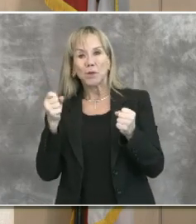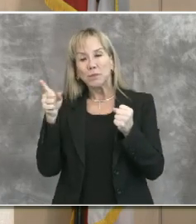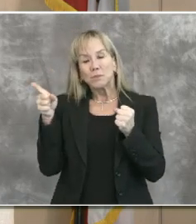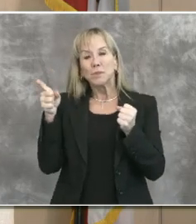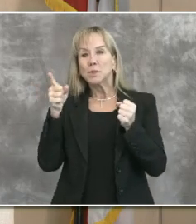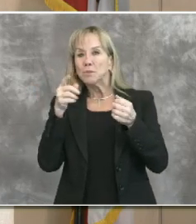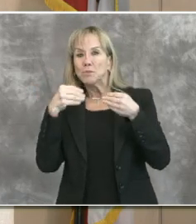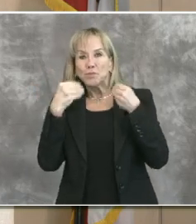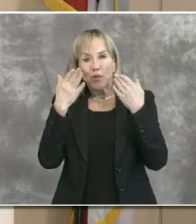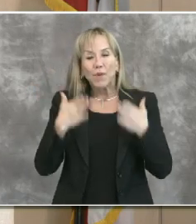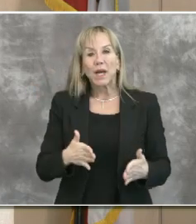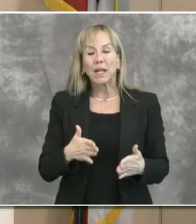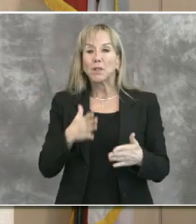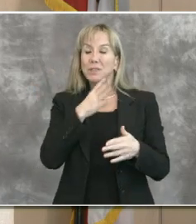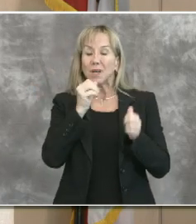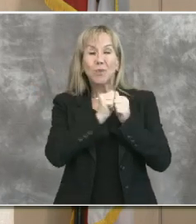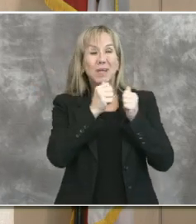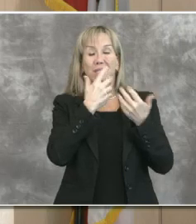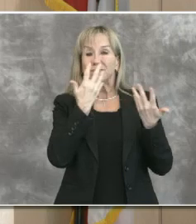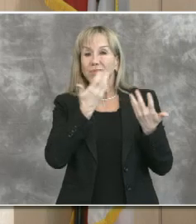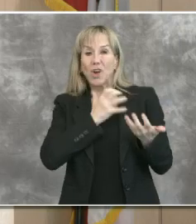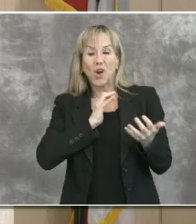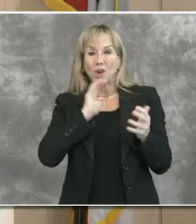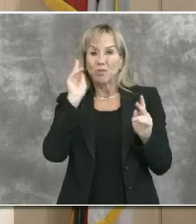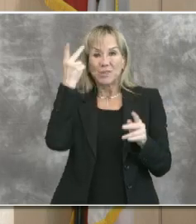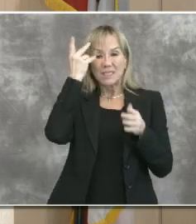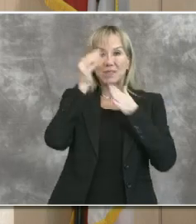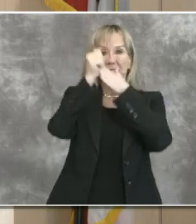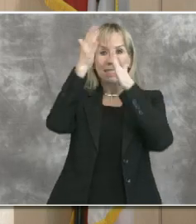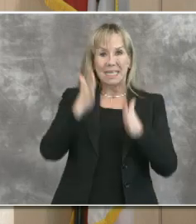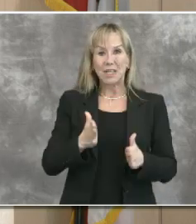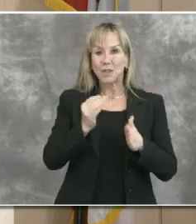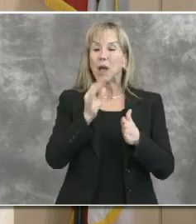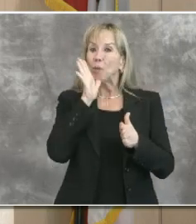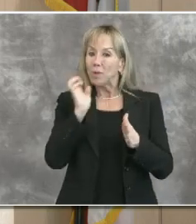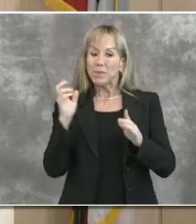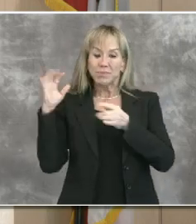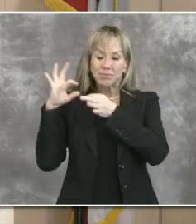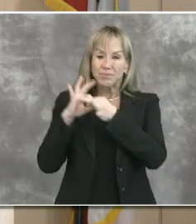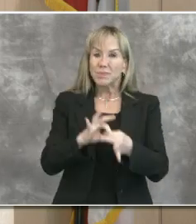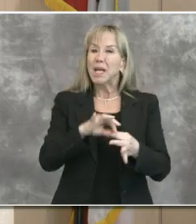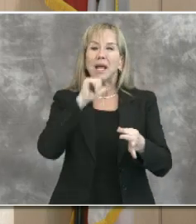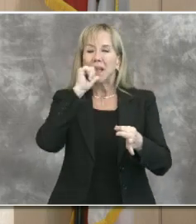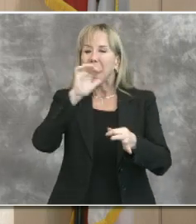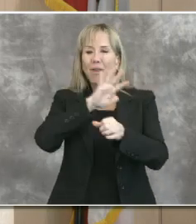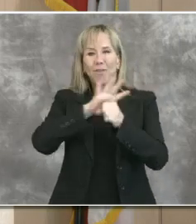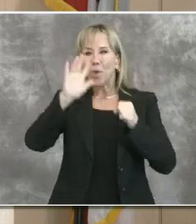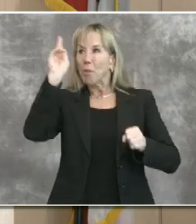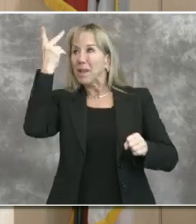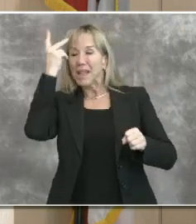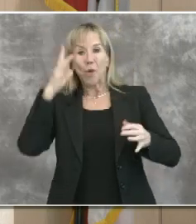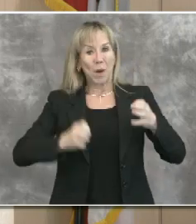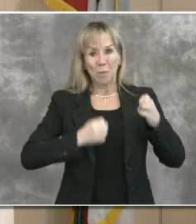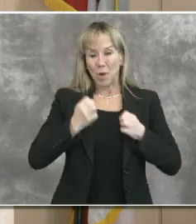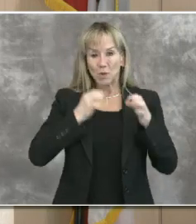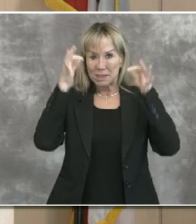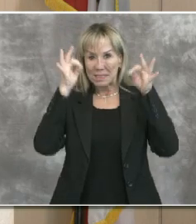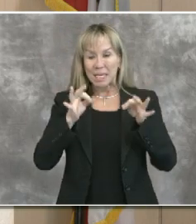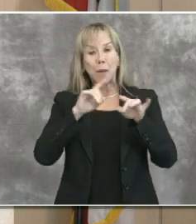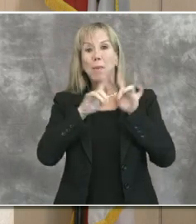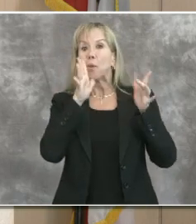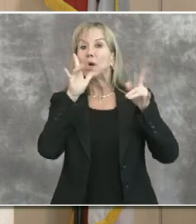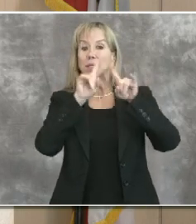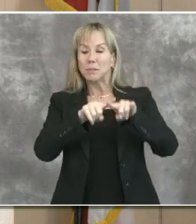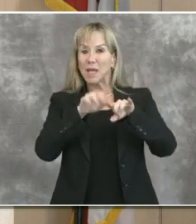leaders. It will be a public health, public safety-based decision, not a political decision and not an emotional decision. It will be one based